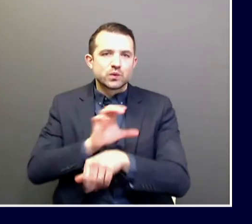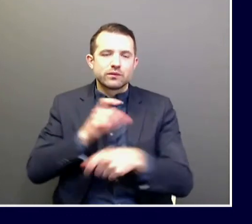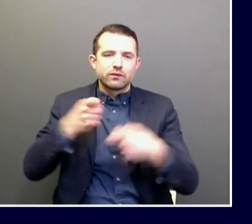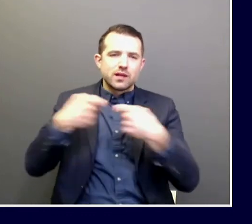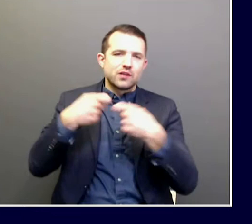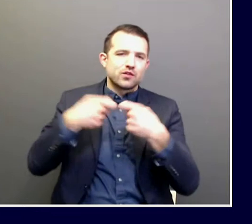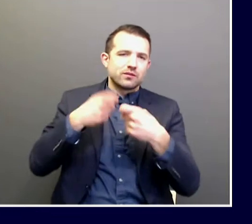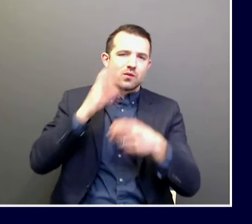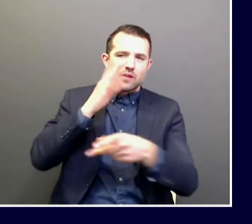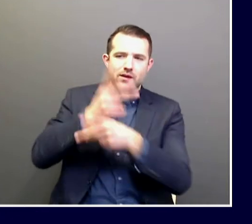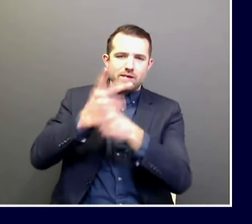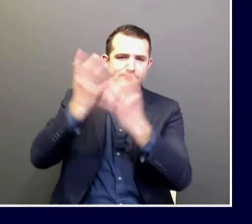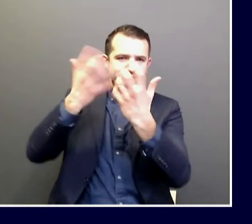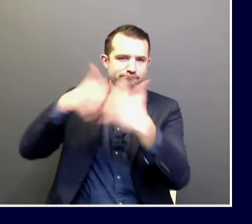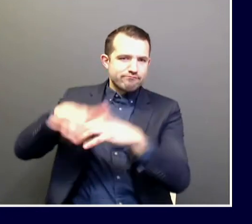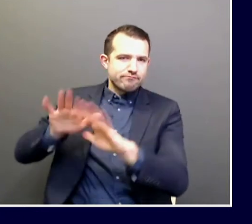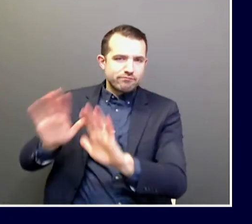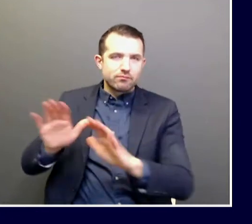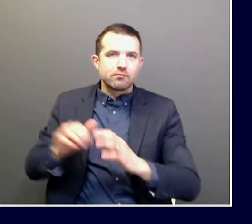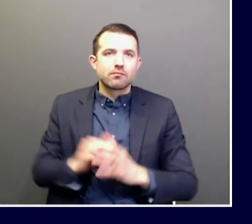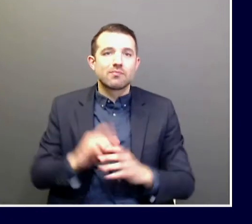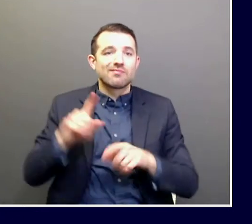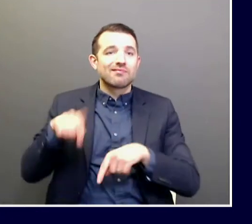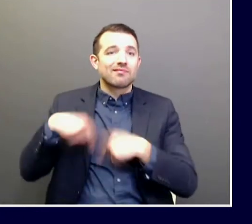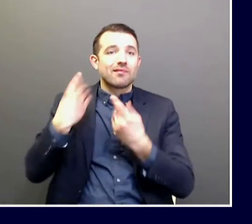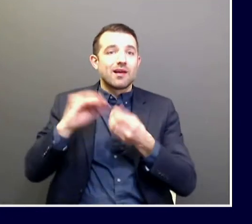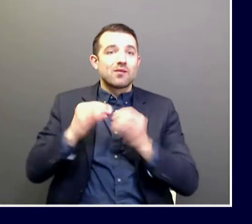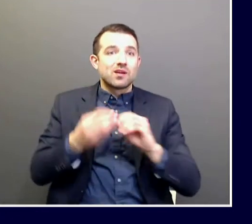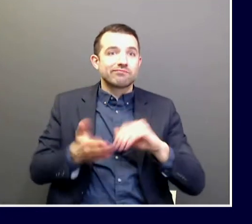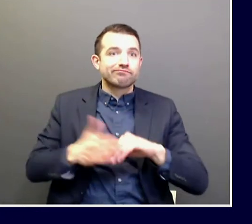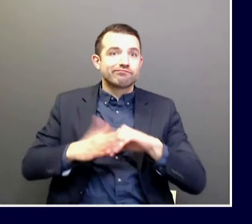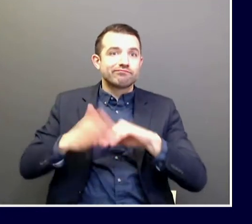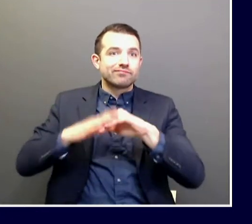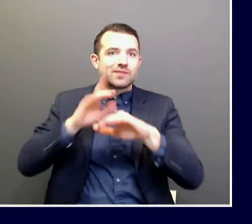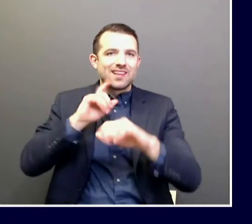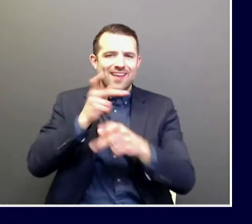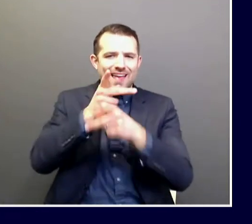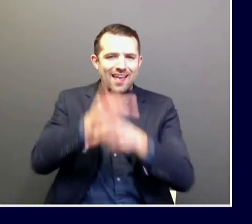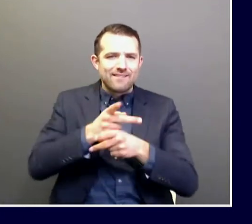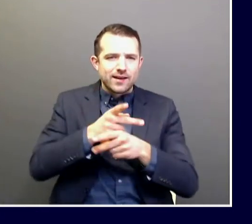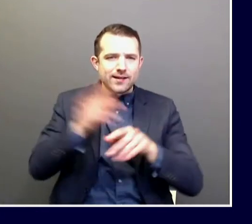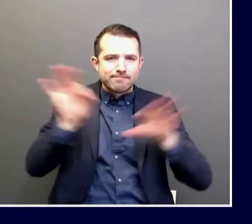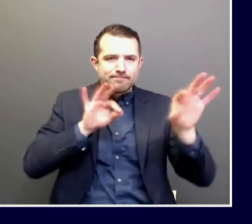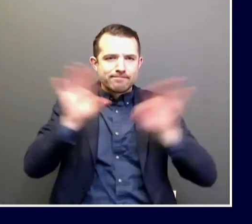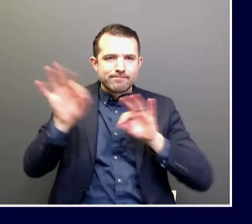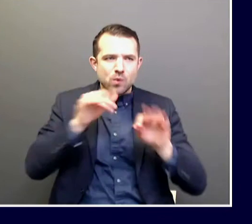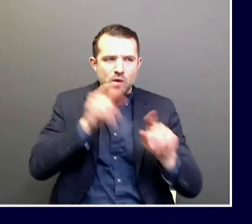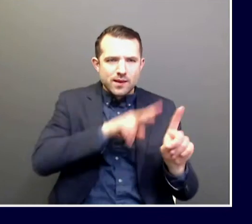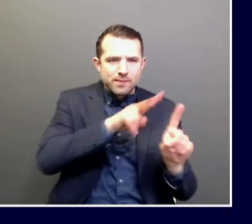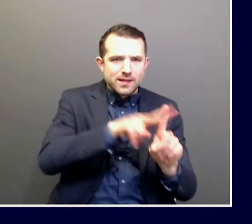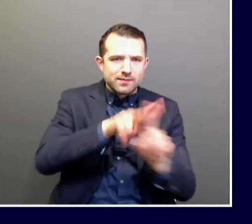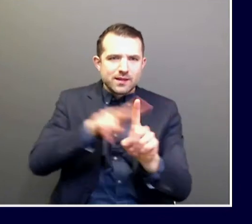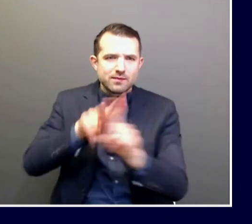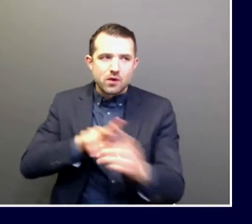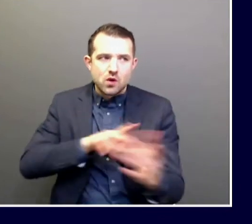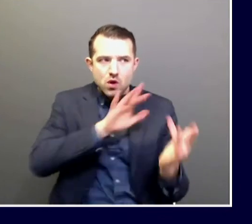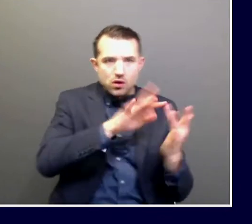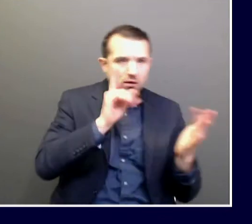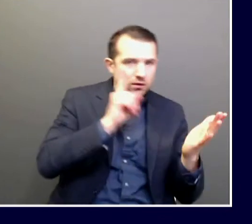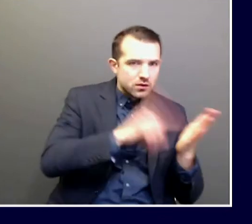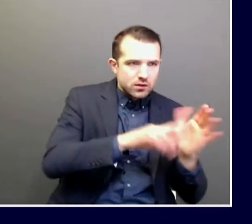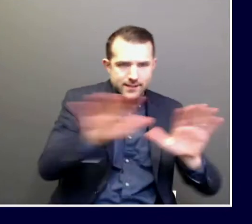case counts have gone up, we've had to be more selective with who we investigated versus who we didn't. But it still matters. Having